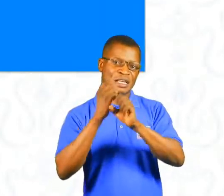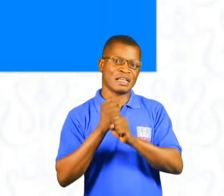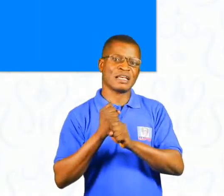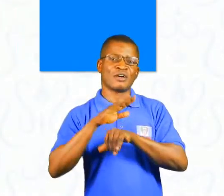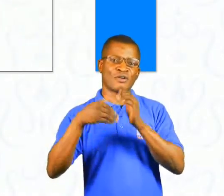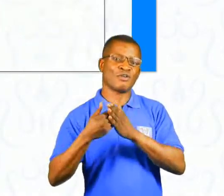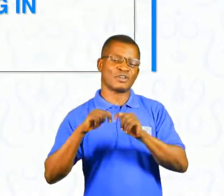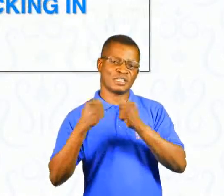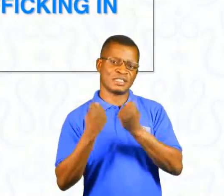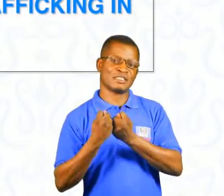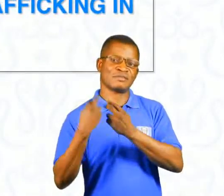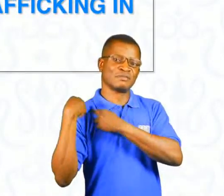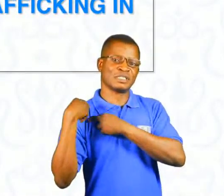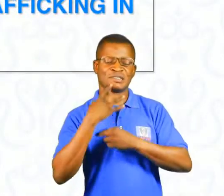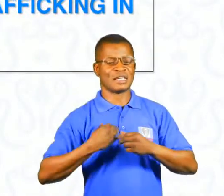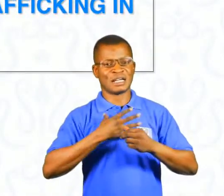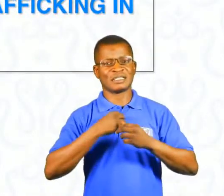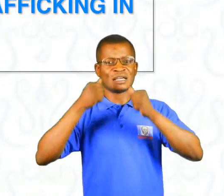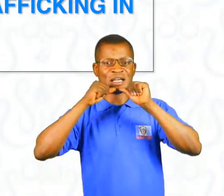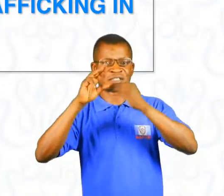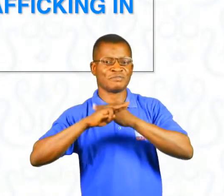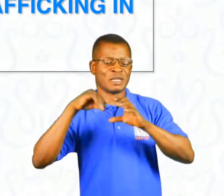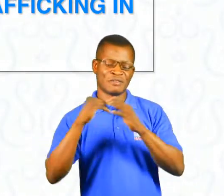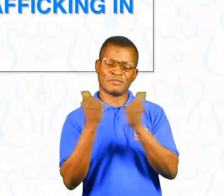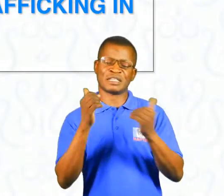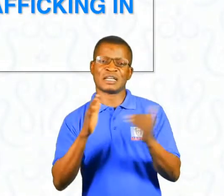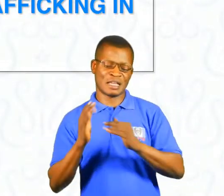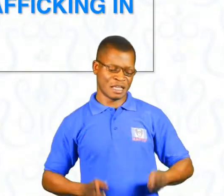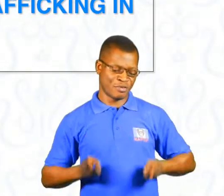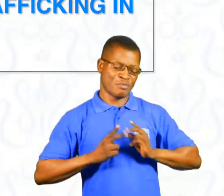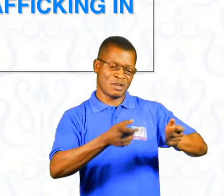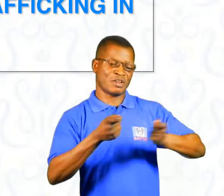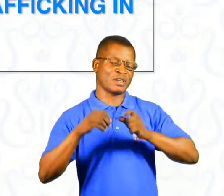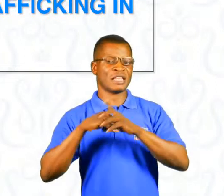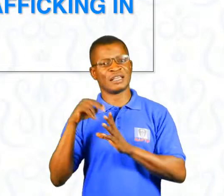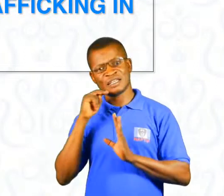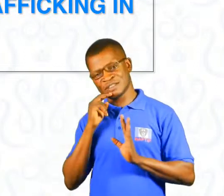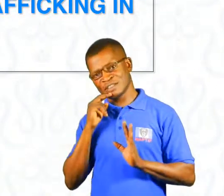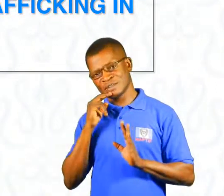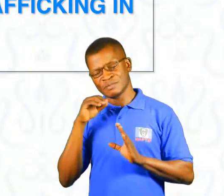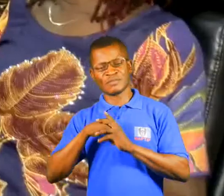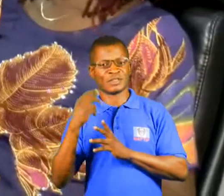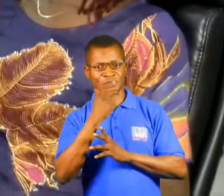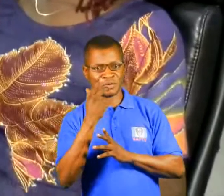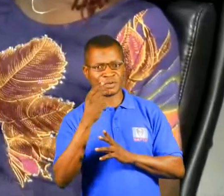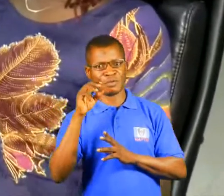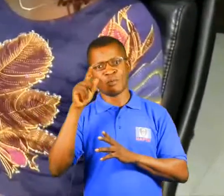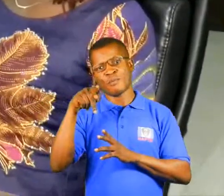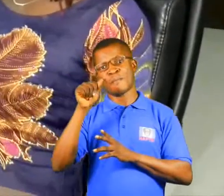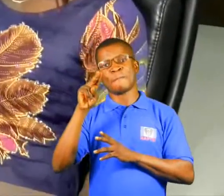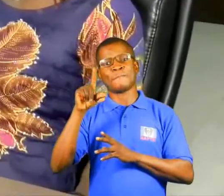General enlightened the team on the mandate and achievements of the agency in the fight against human trafficking in the country. In his